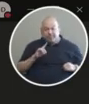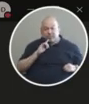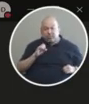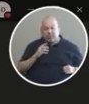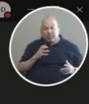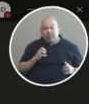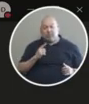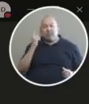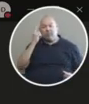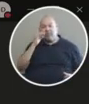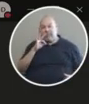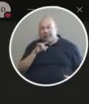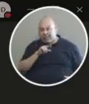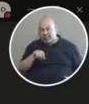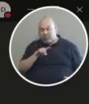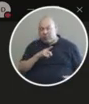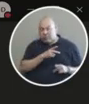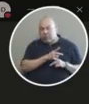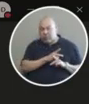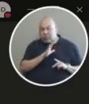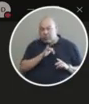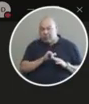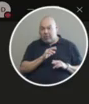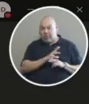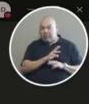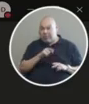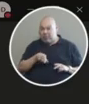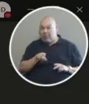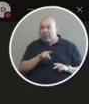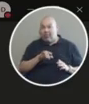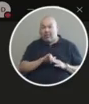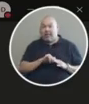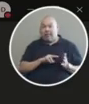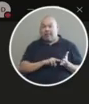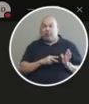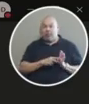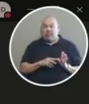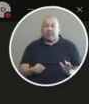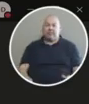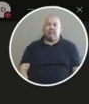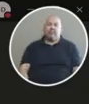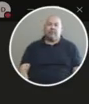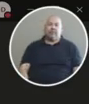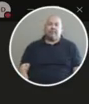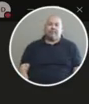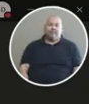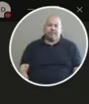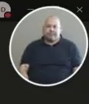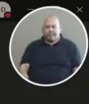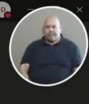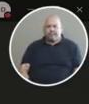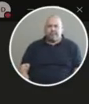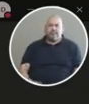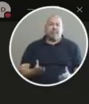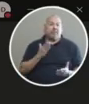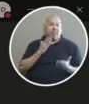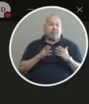I just wonder if these loans are going to be used for those purposes. So they may be